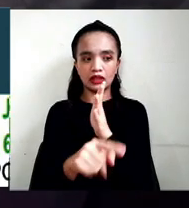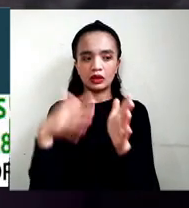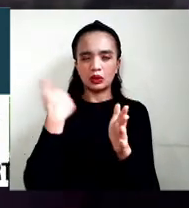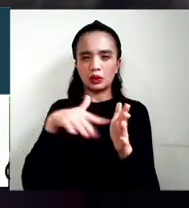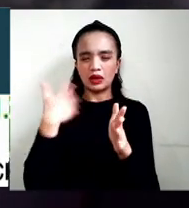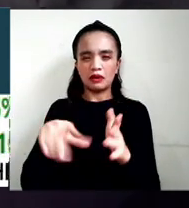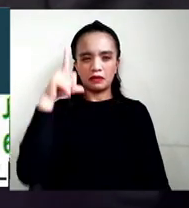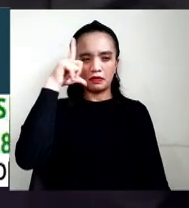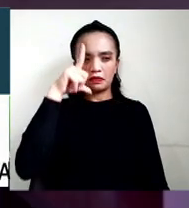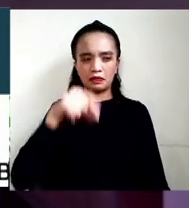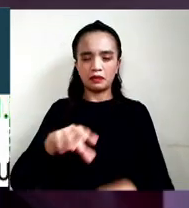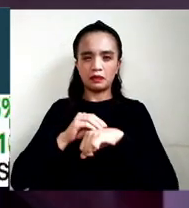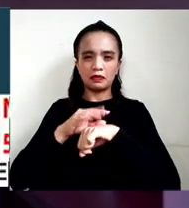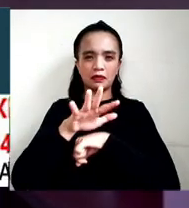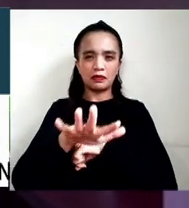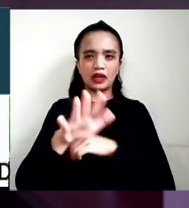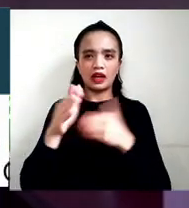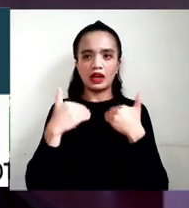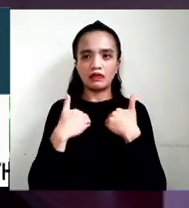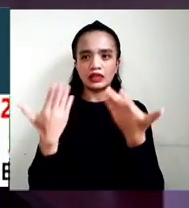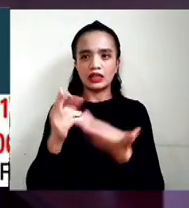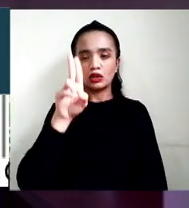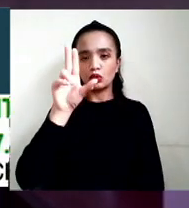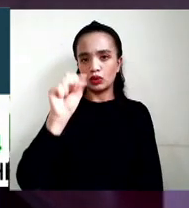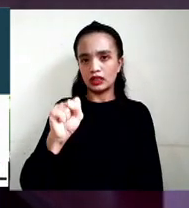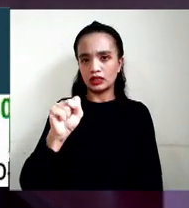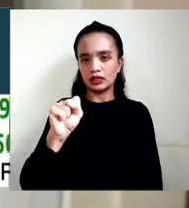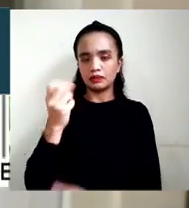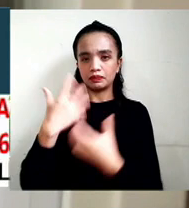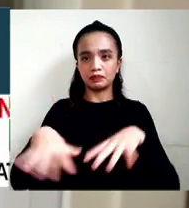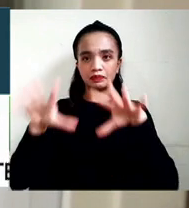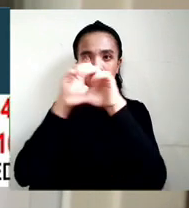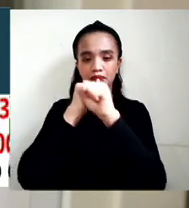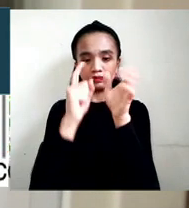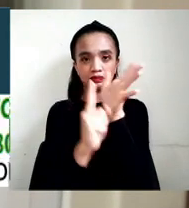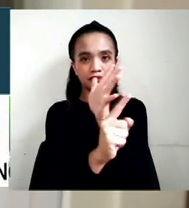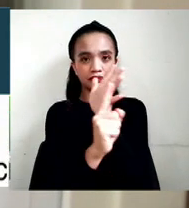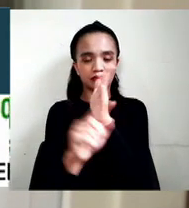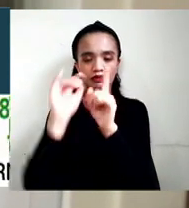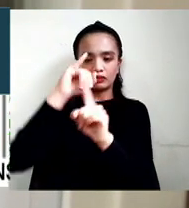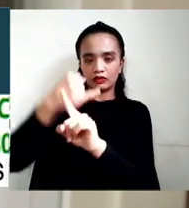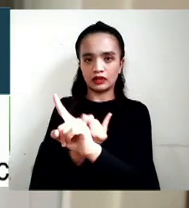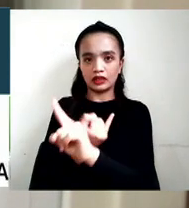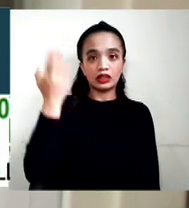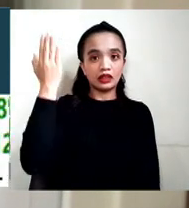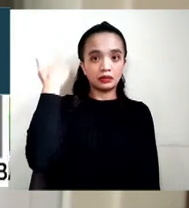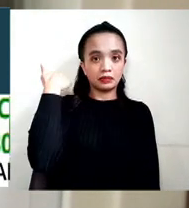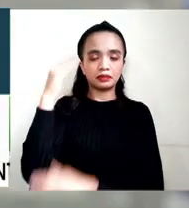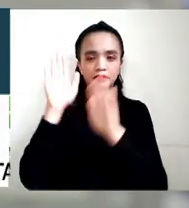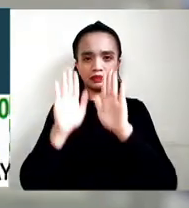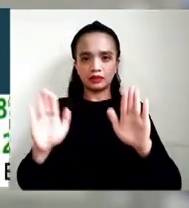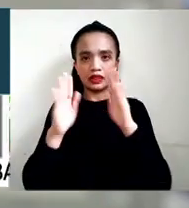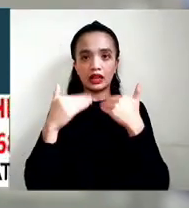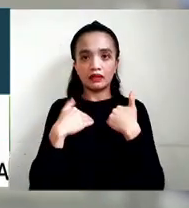African mutation was also detected in the United States at the end of January. Reuters data on Sunday showed there were more than